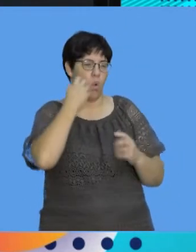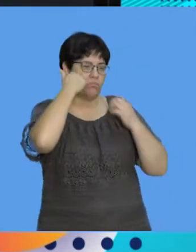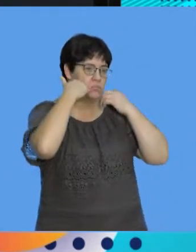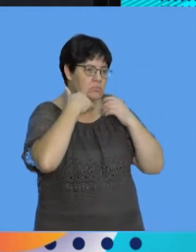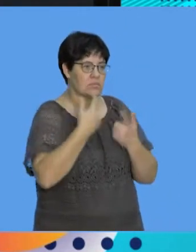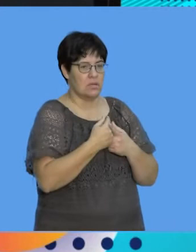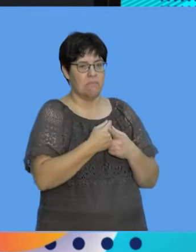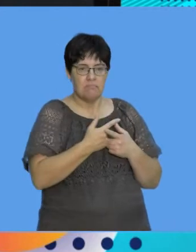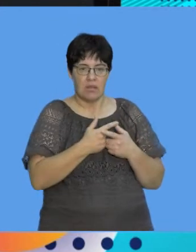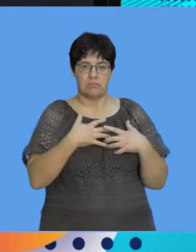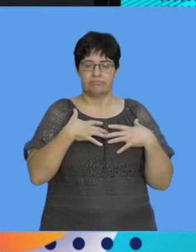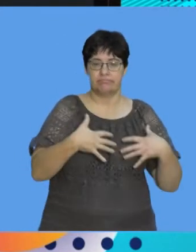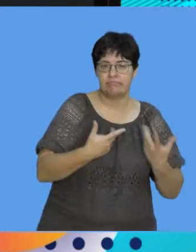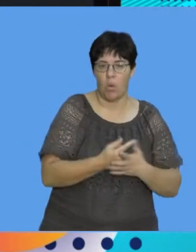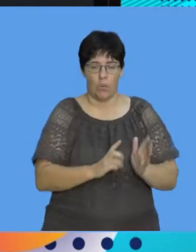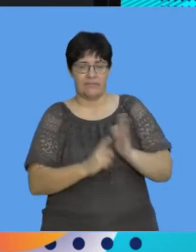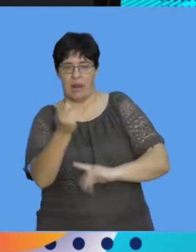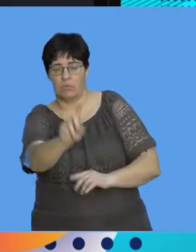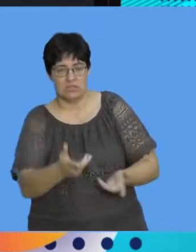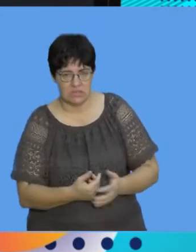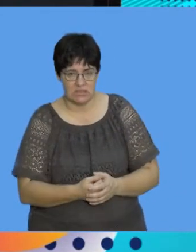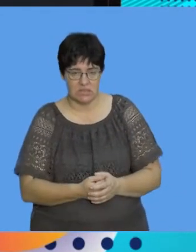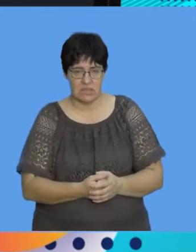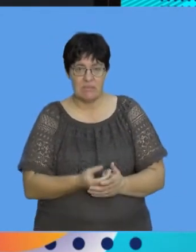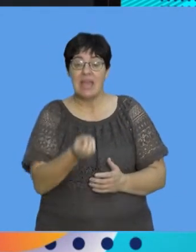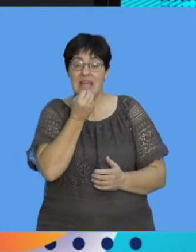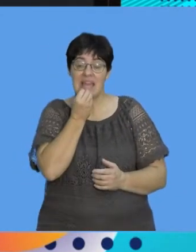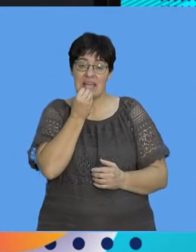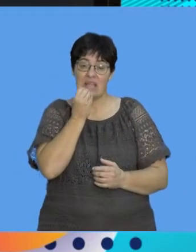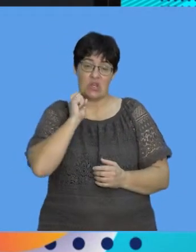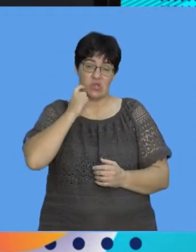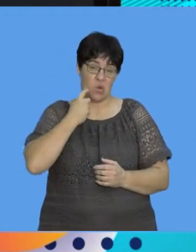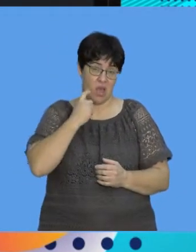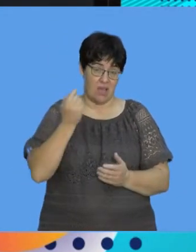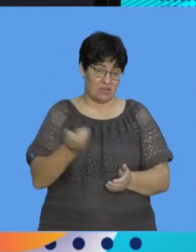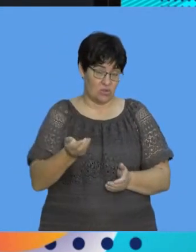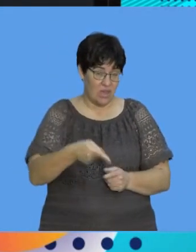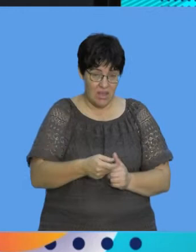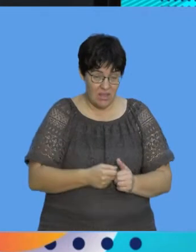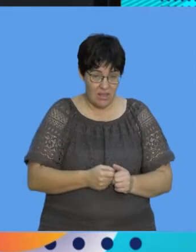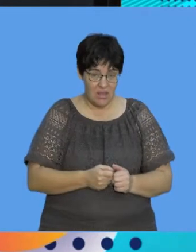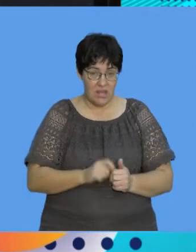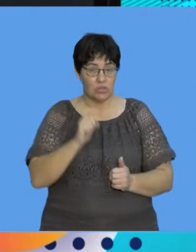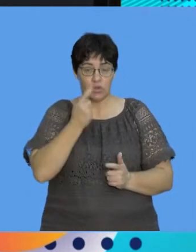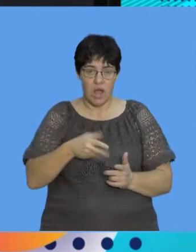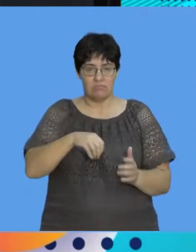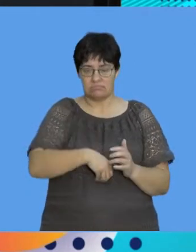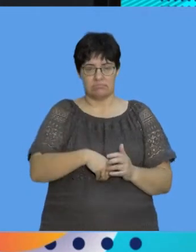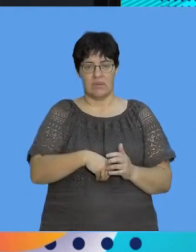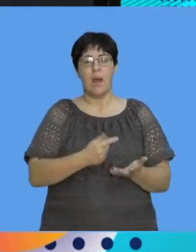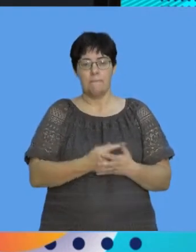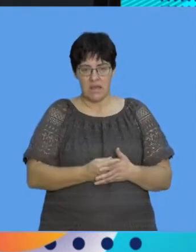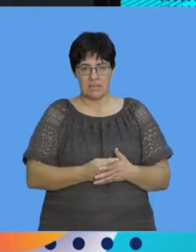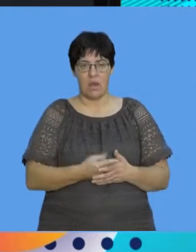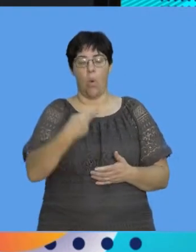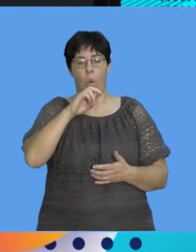this is what must develop, all of these things. When I eat sugar, all right, and what must I do? The sugar mustn't say, I